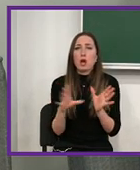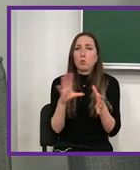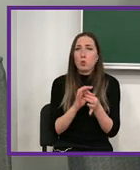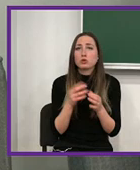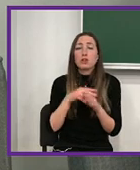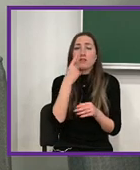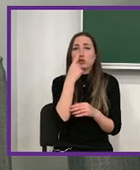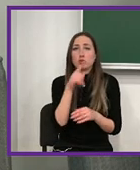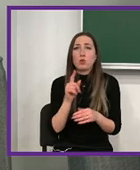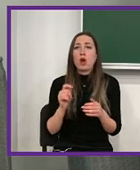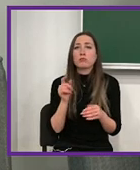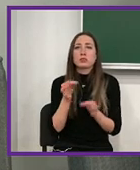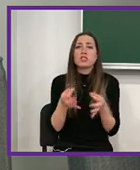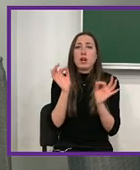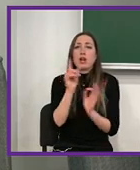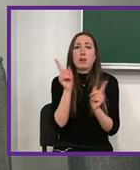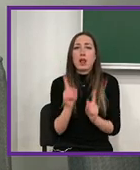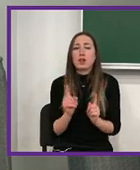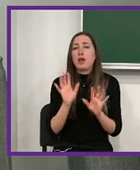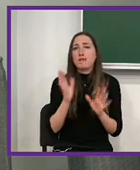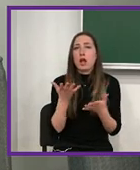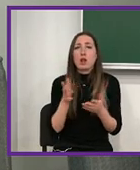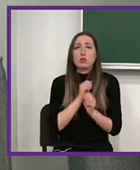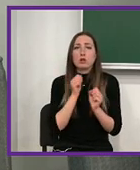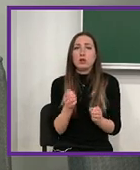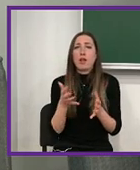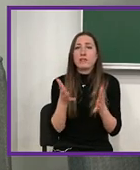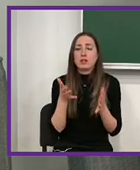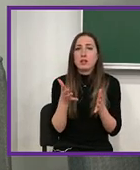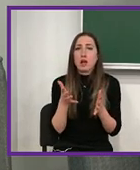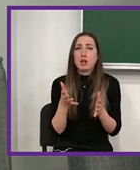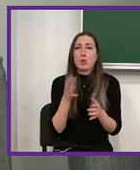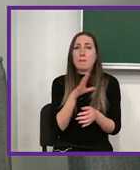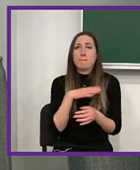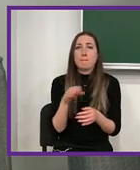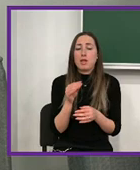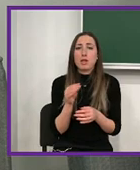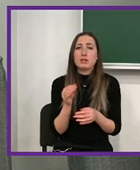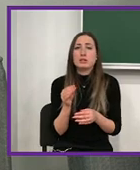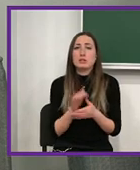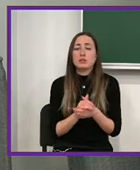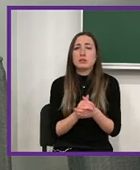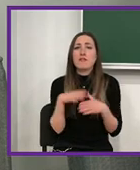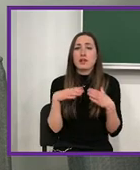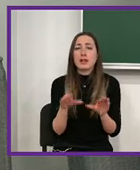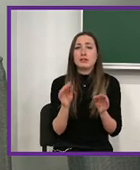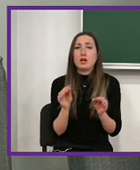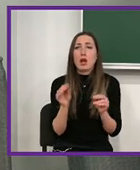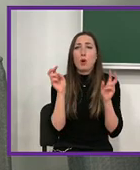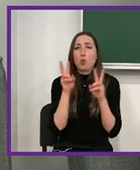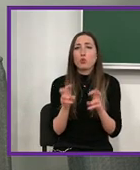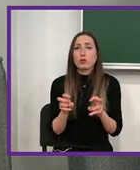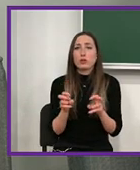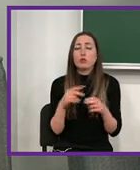measures. Because we went back and did an audit of the actions that we had agreed on to see whether they were